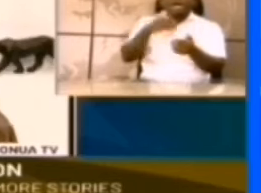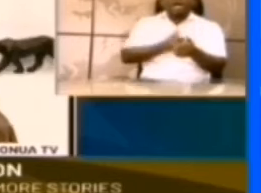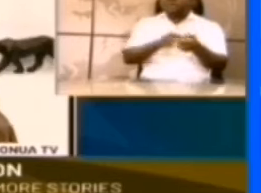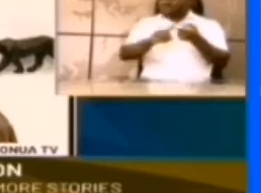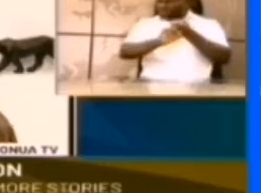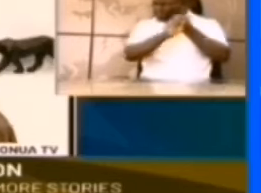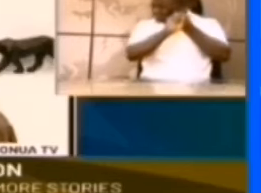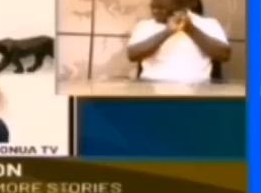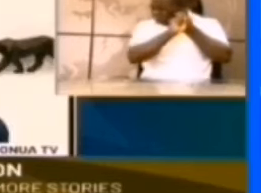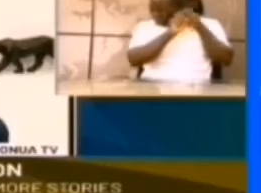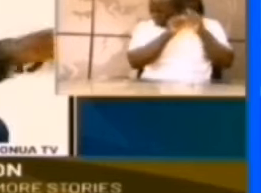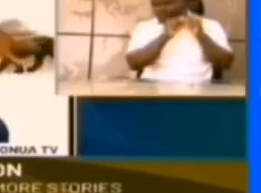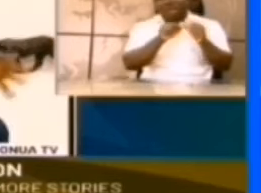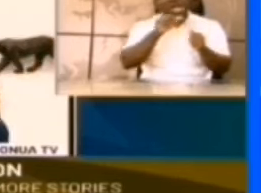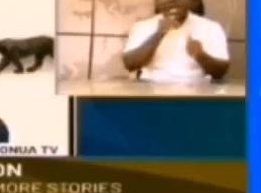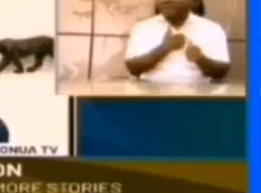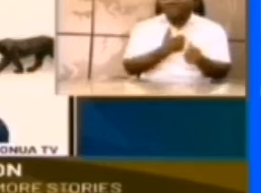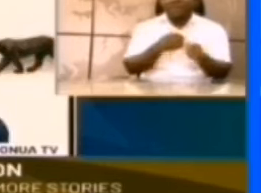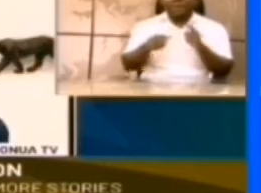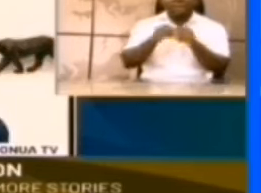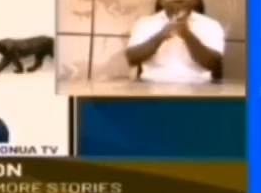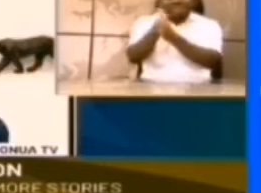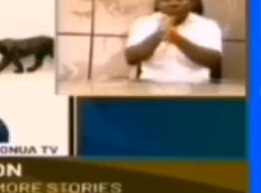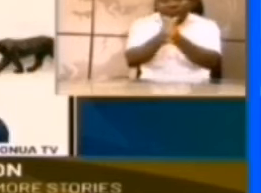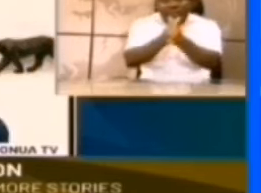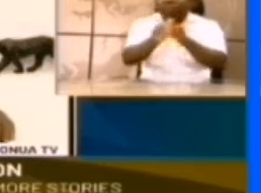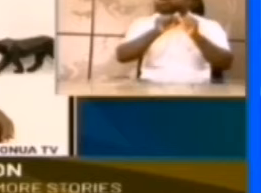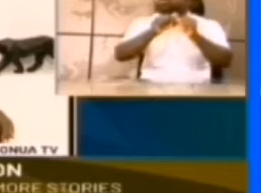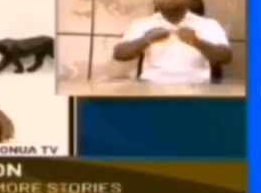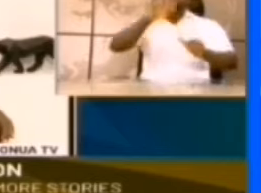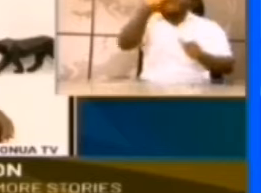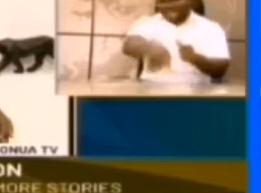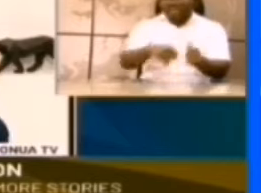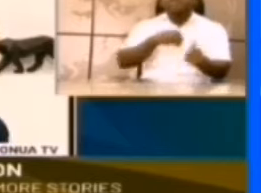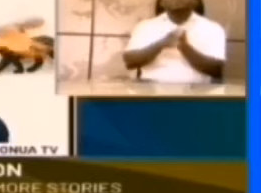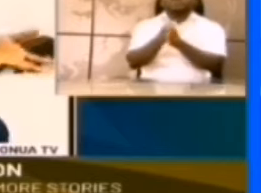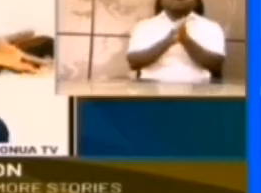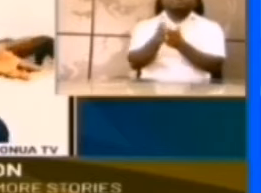The interest is that Ghana must become a better place. Finito.